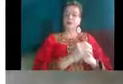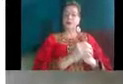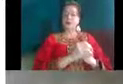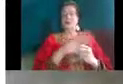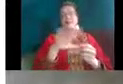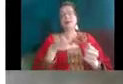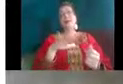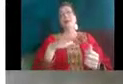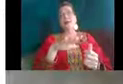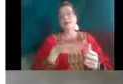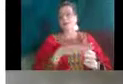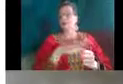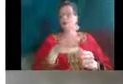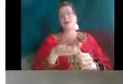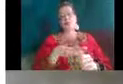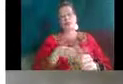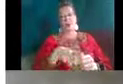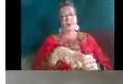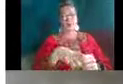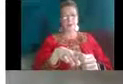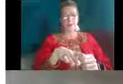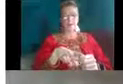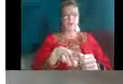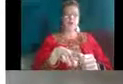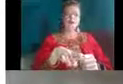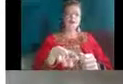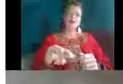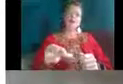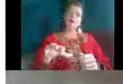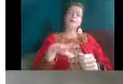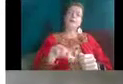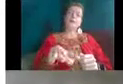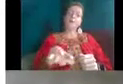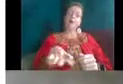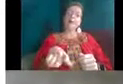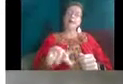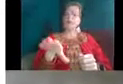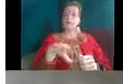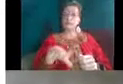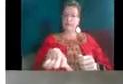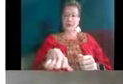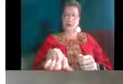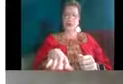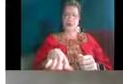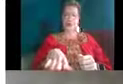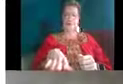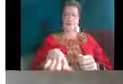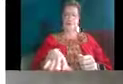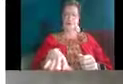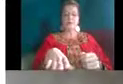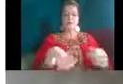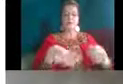charge give or take 80 dollars it depends on where you live across the country and then a monthly fee give or take of 50 dollars